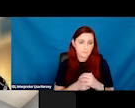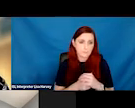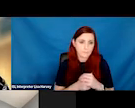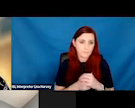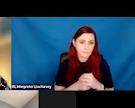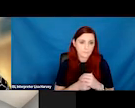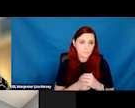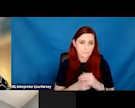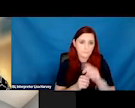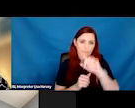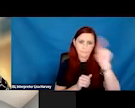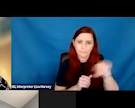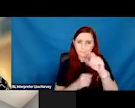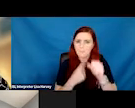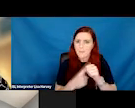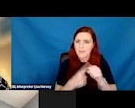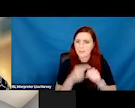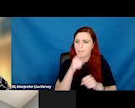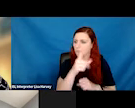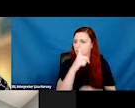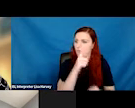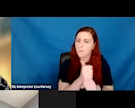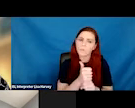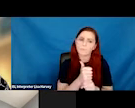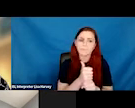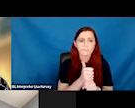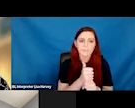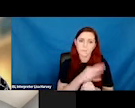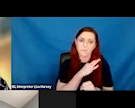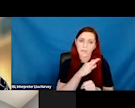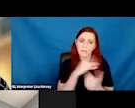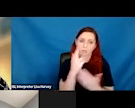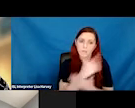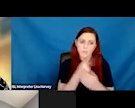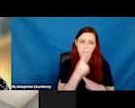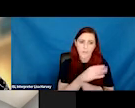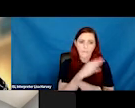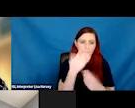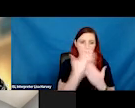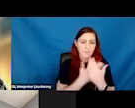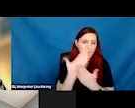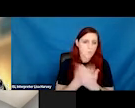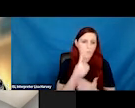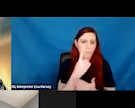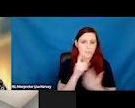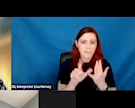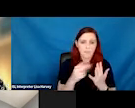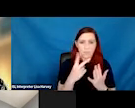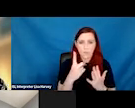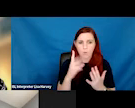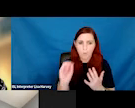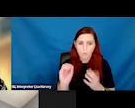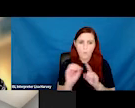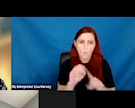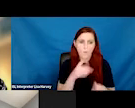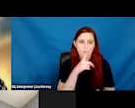So this again is looking at, this is a very good diagram, I think, from the document 17210, where